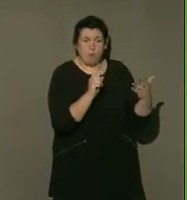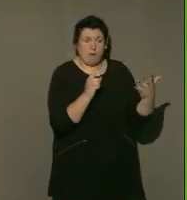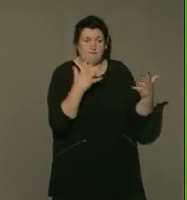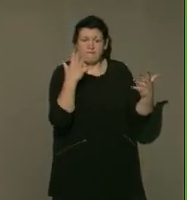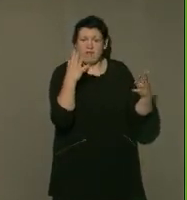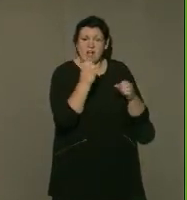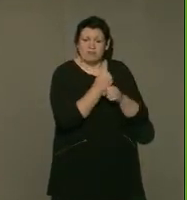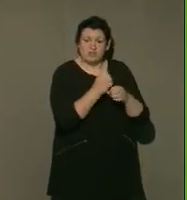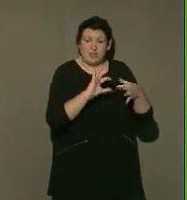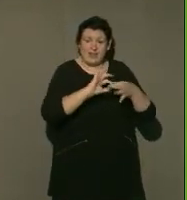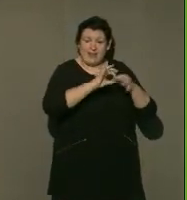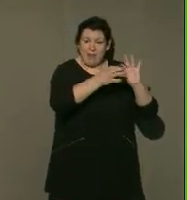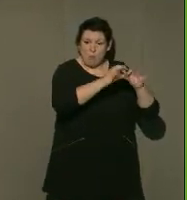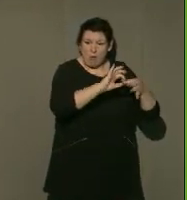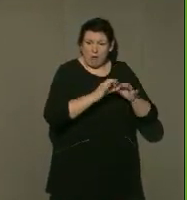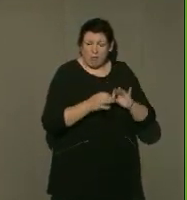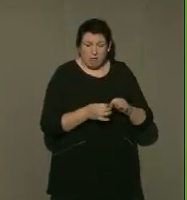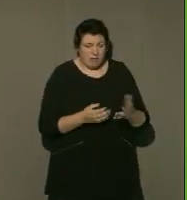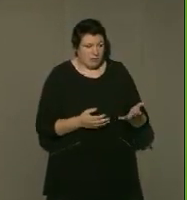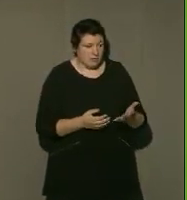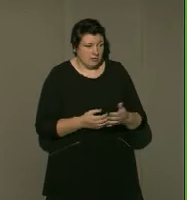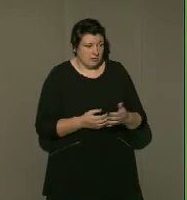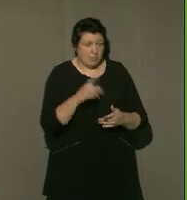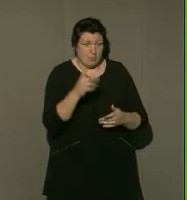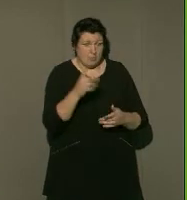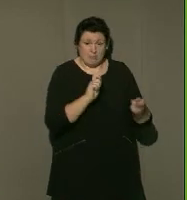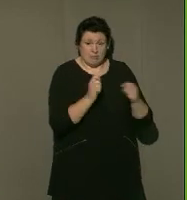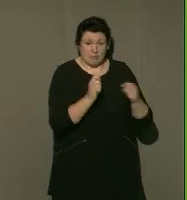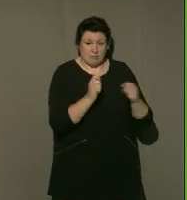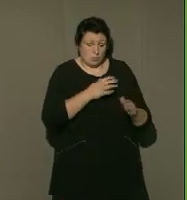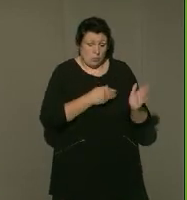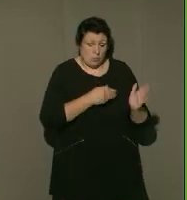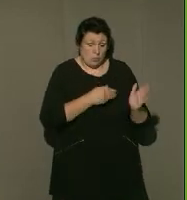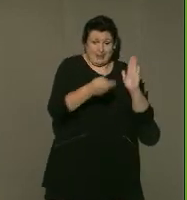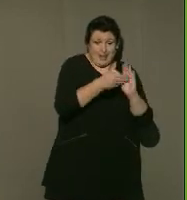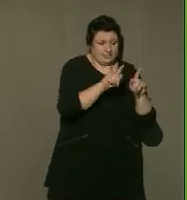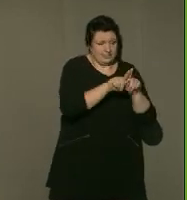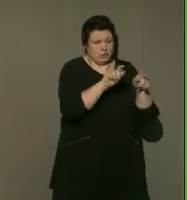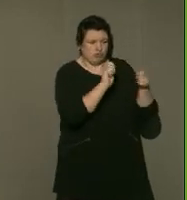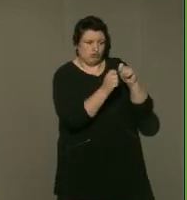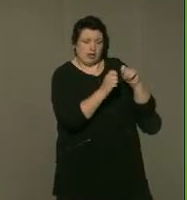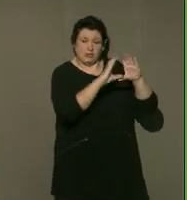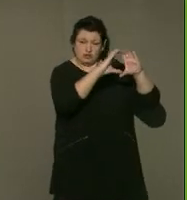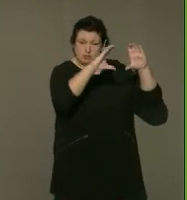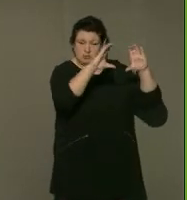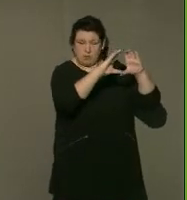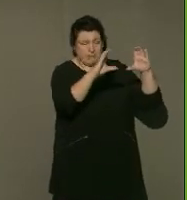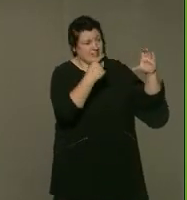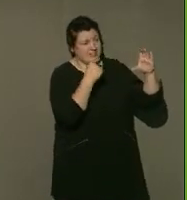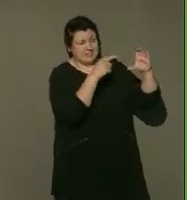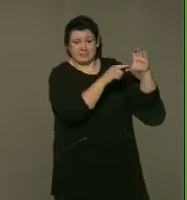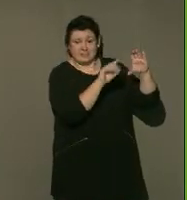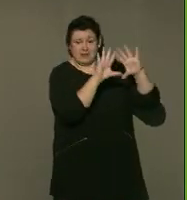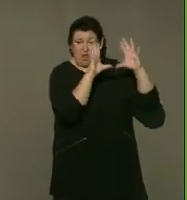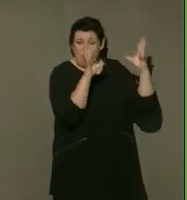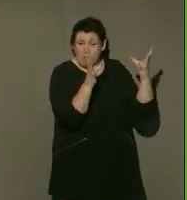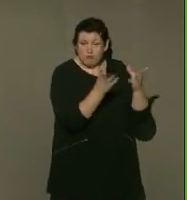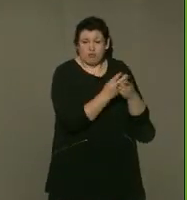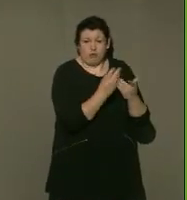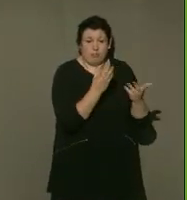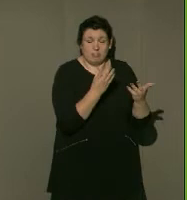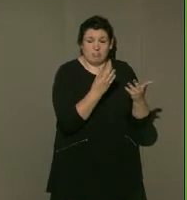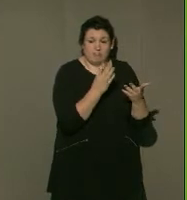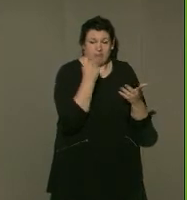5G network, and the people amending it have added and changed some of the preamble and maintained the overall thrust of the